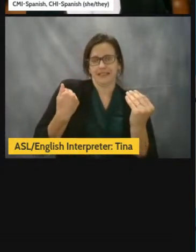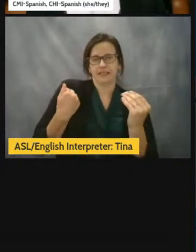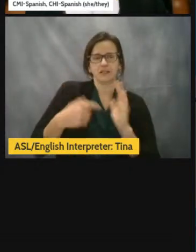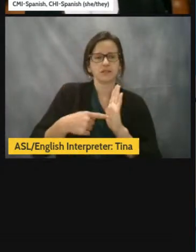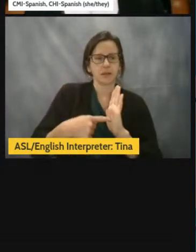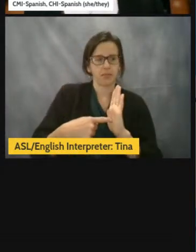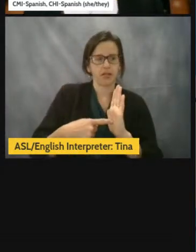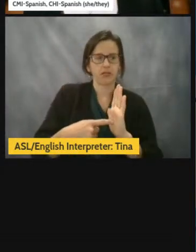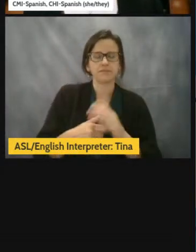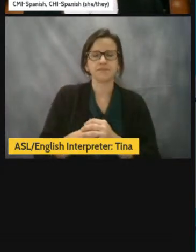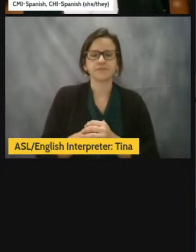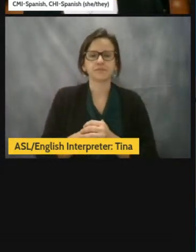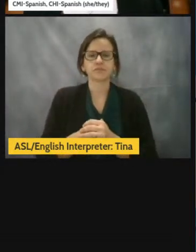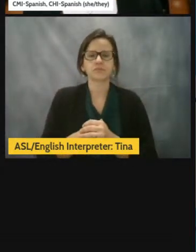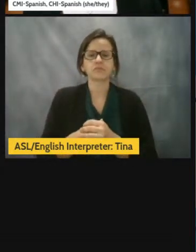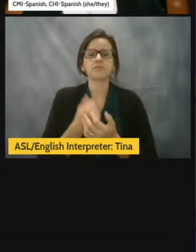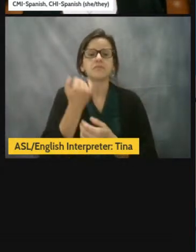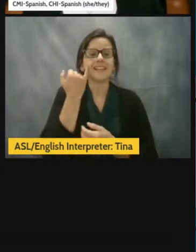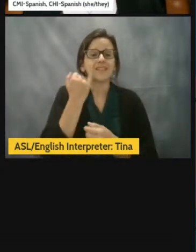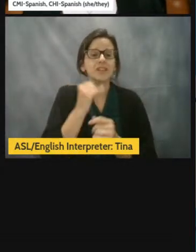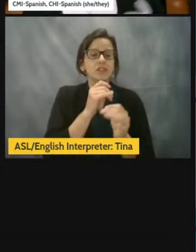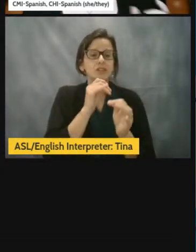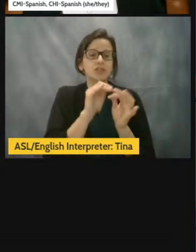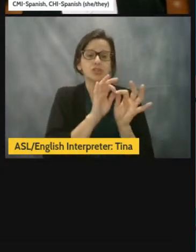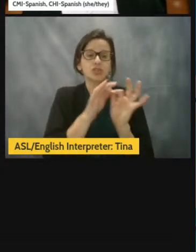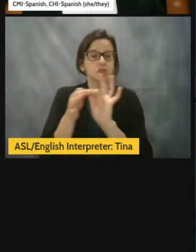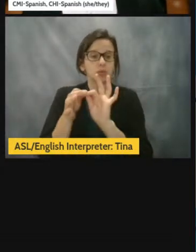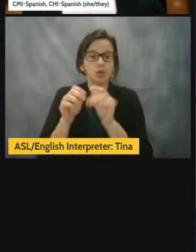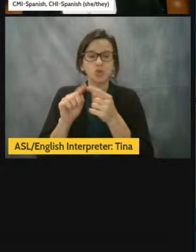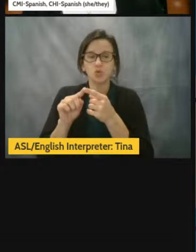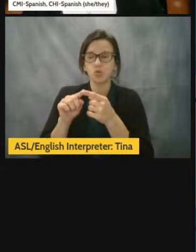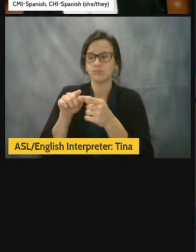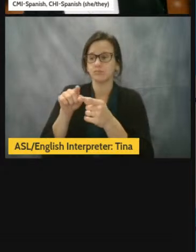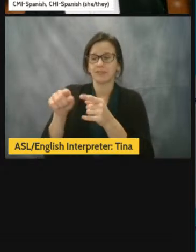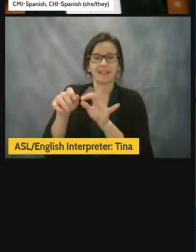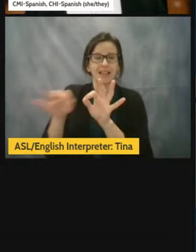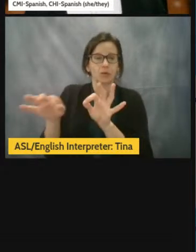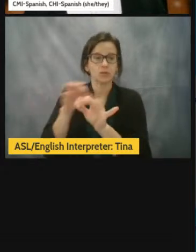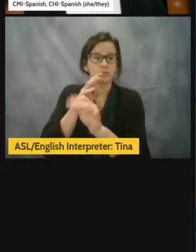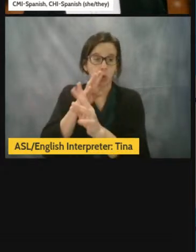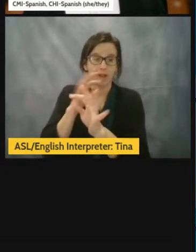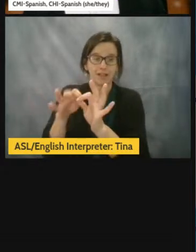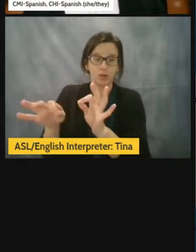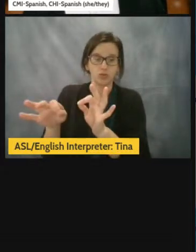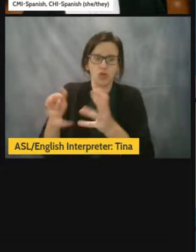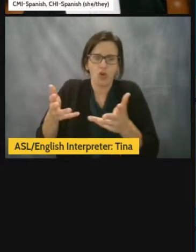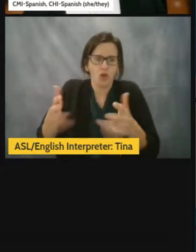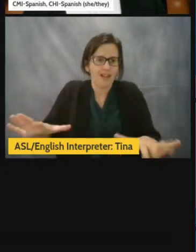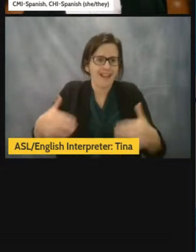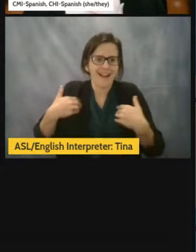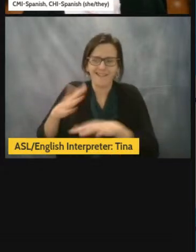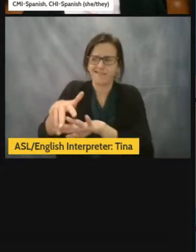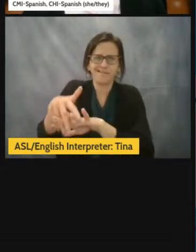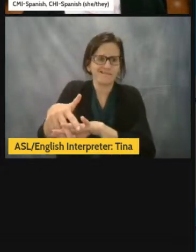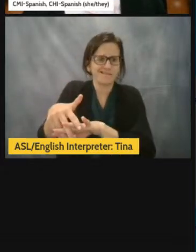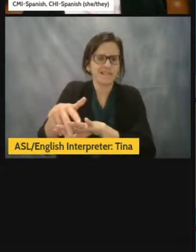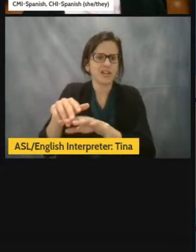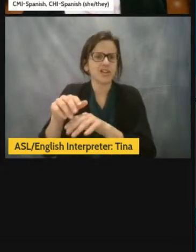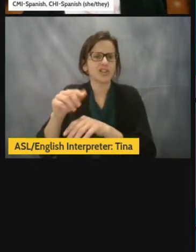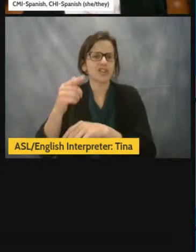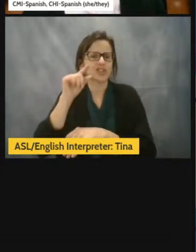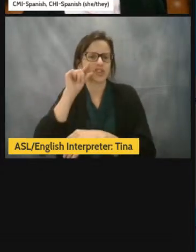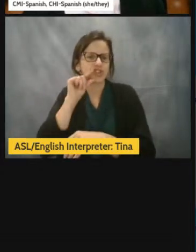if you're interpreting into a spoken language that's already gender neutral. Okay. So if we look